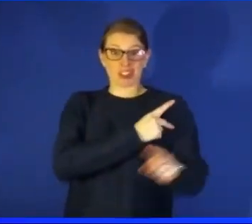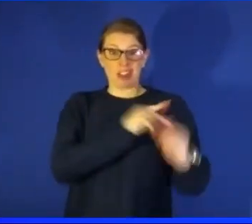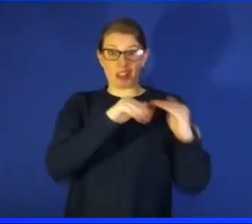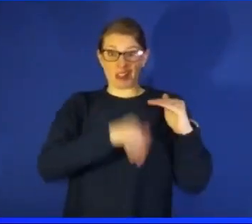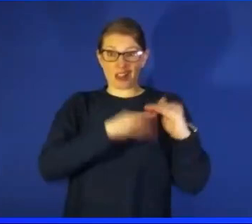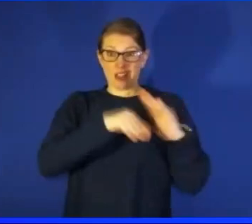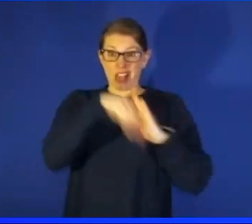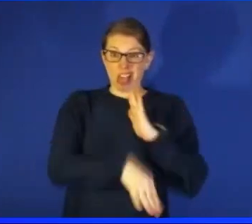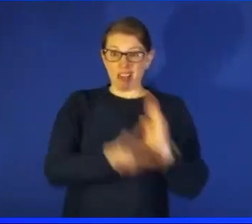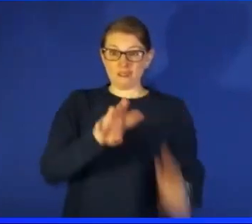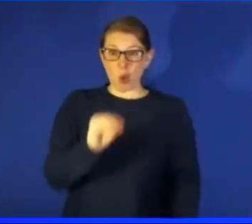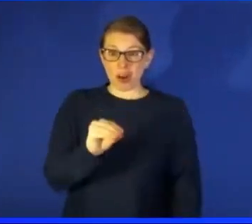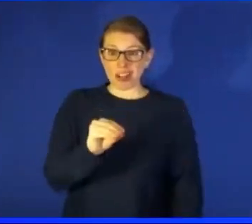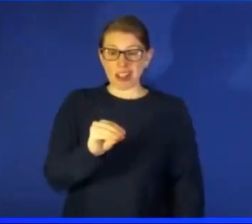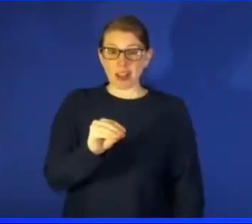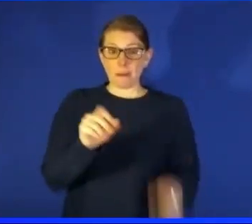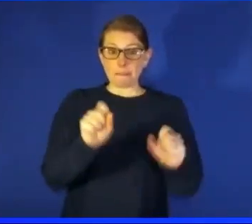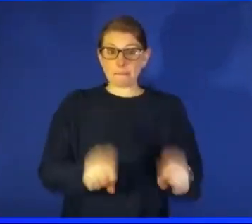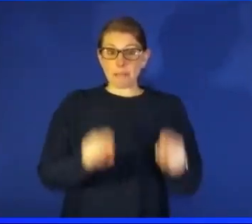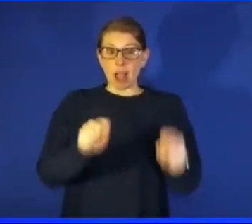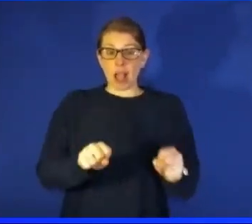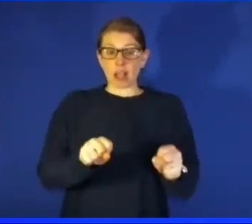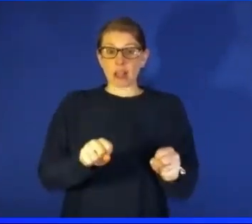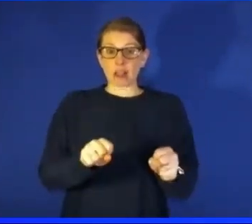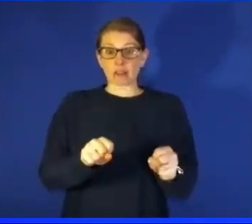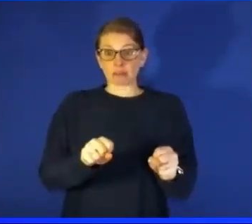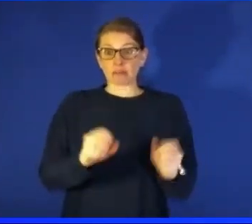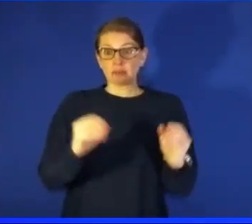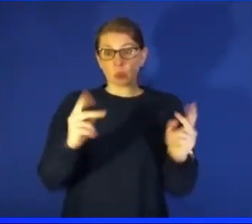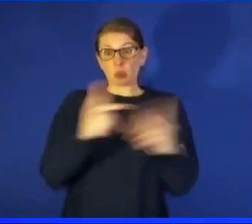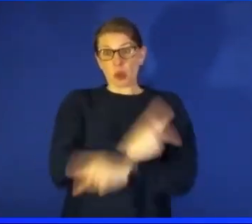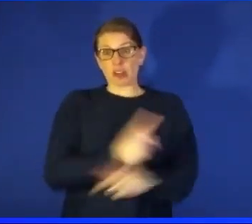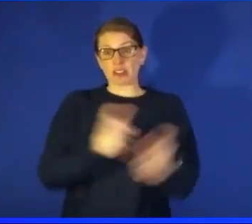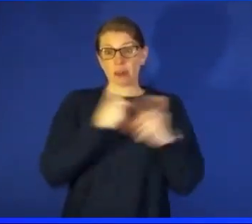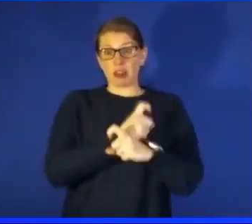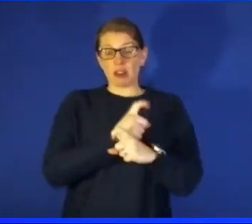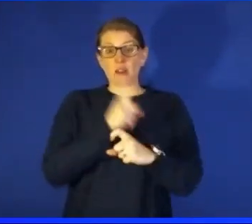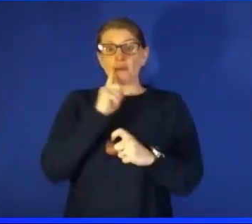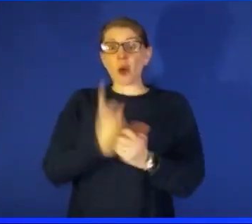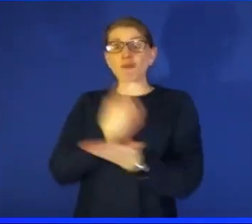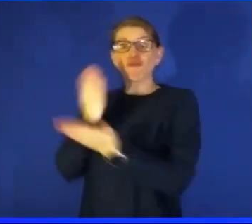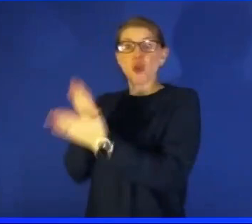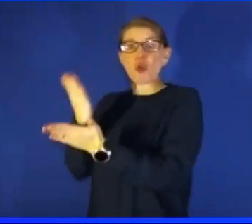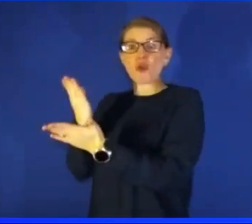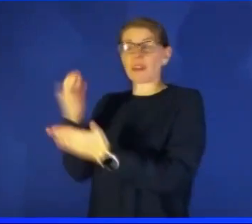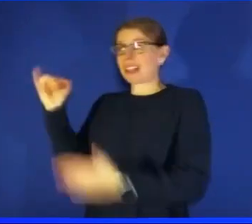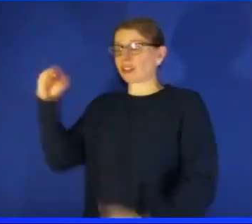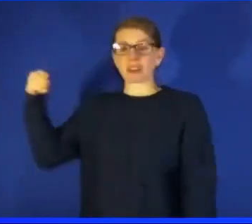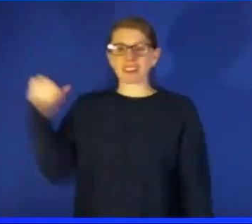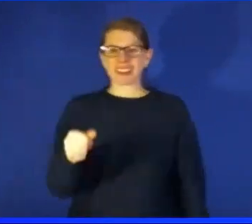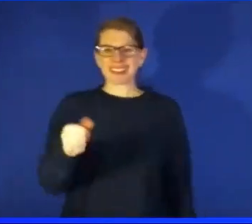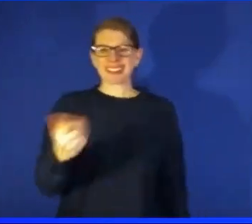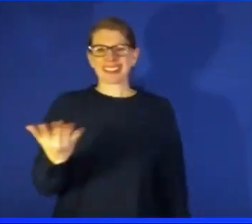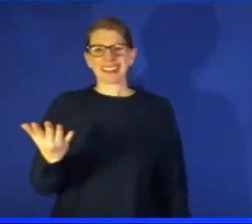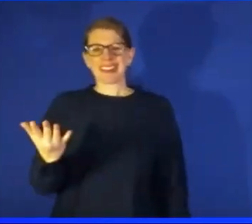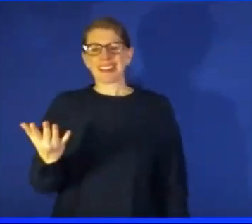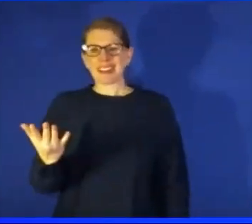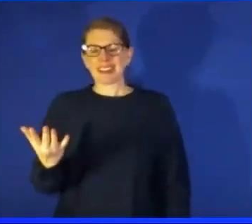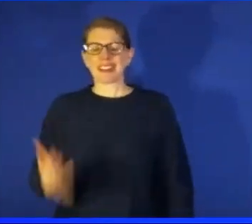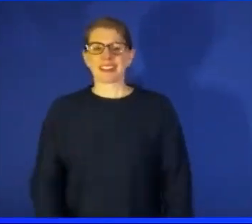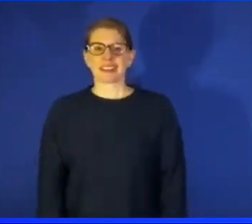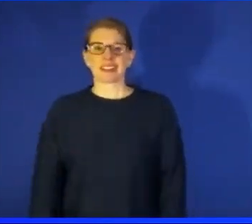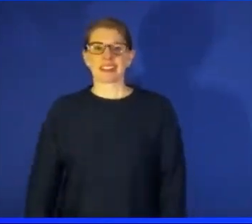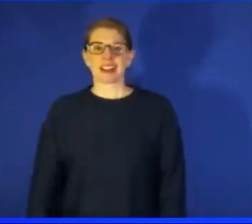of the 40s where they could possibly have even further complications for proof for you to pay for their continuous glucose monitor.